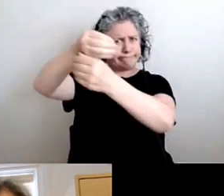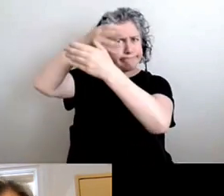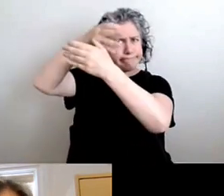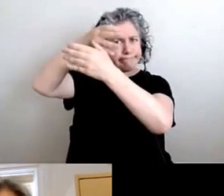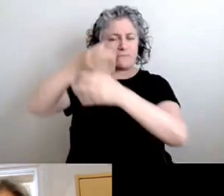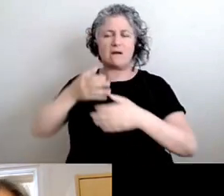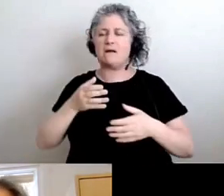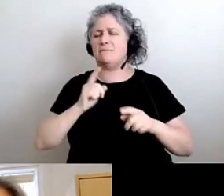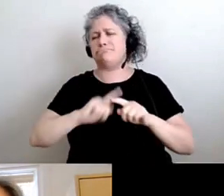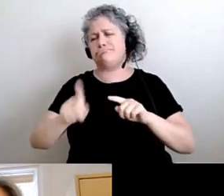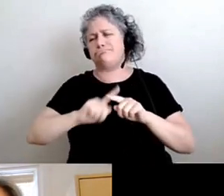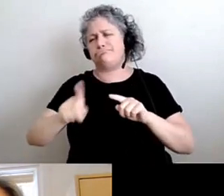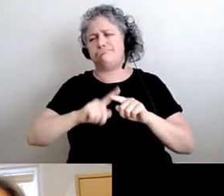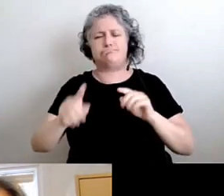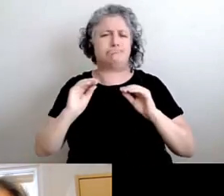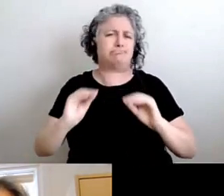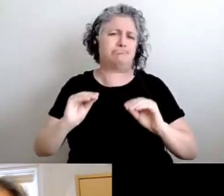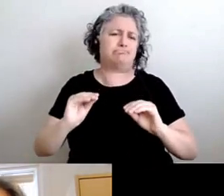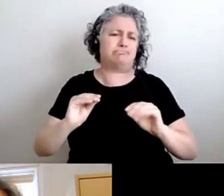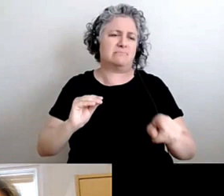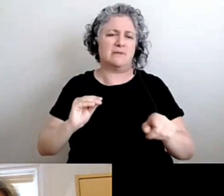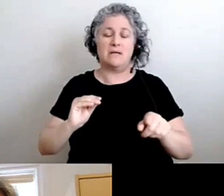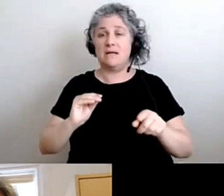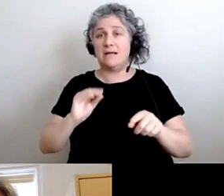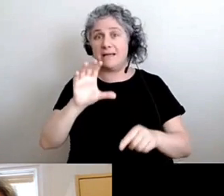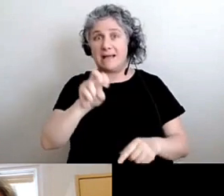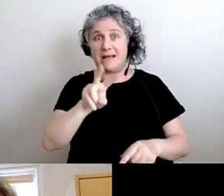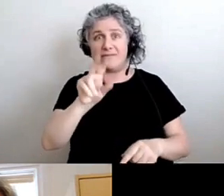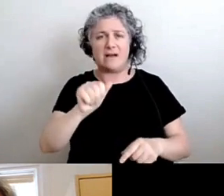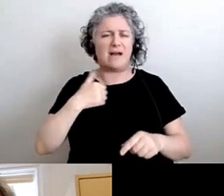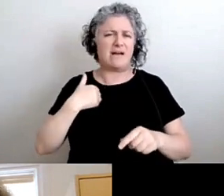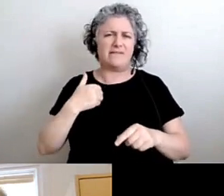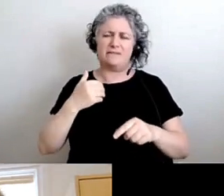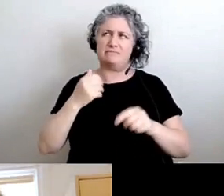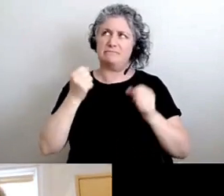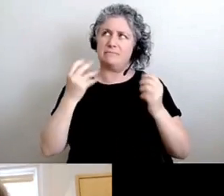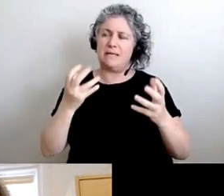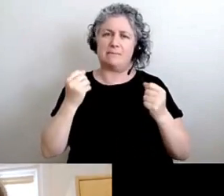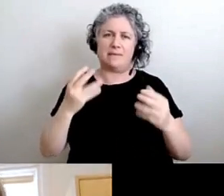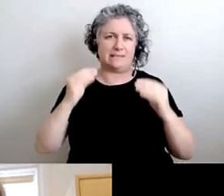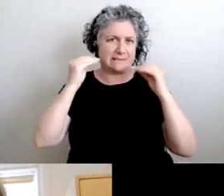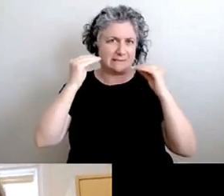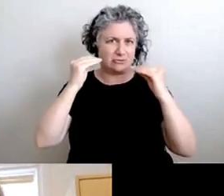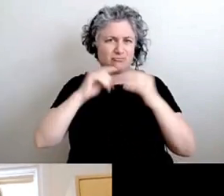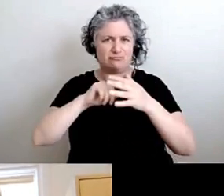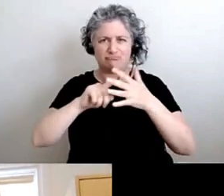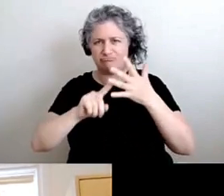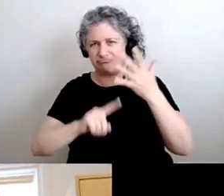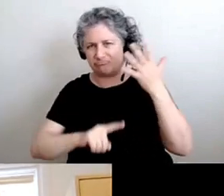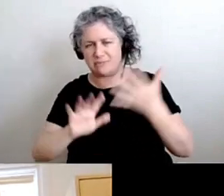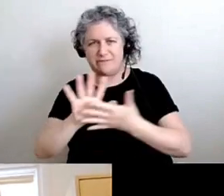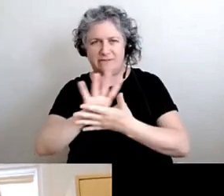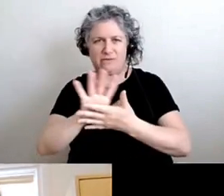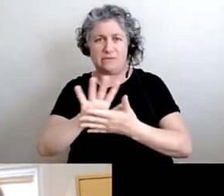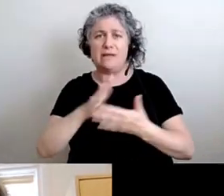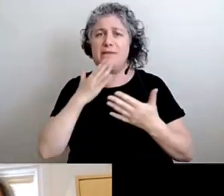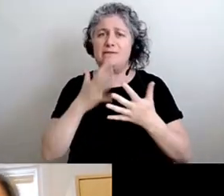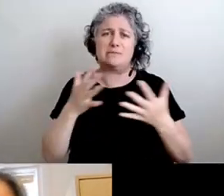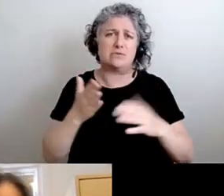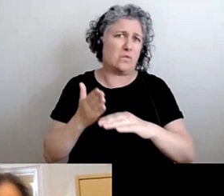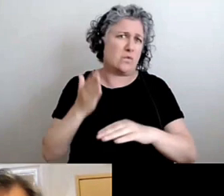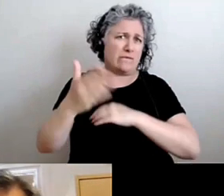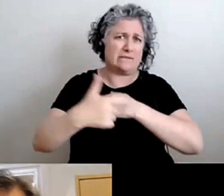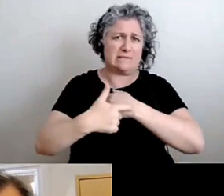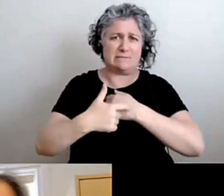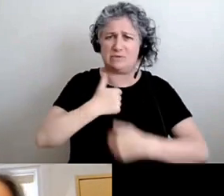All kinds of learning on Canva for you. All right. Thank you so much. Sorry, I went over.